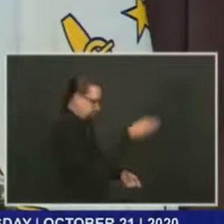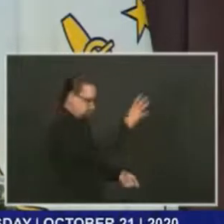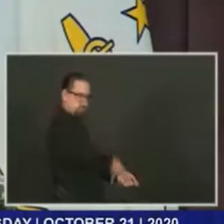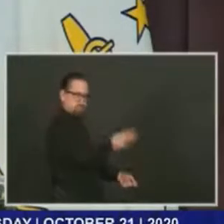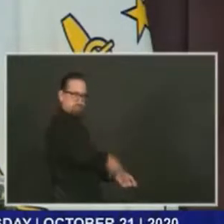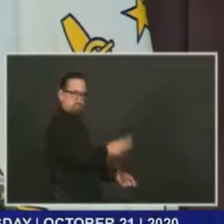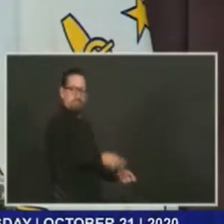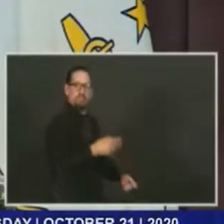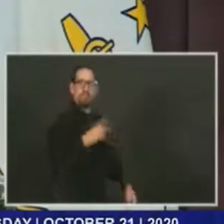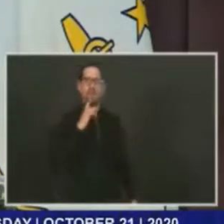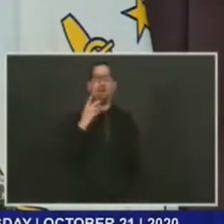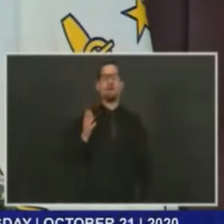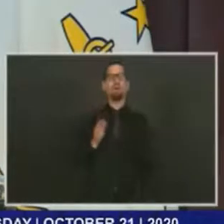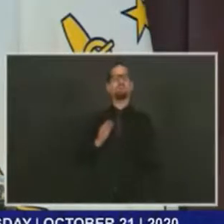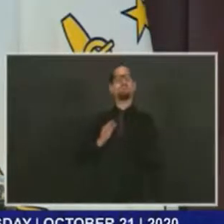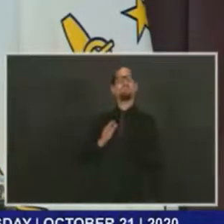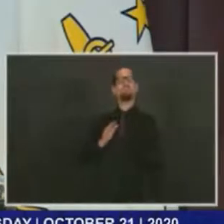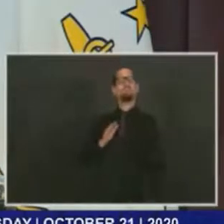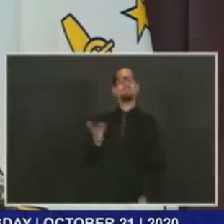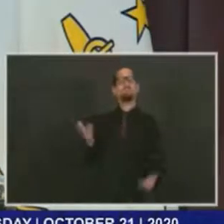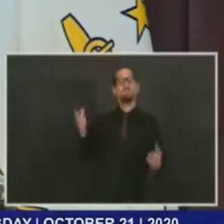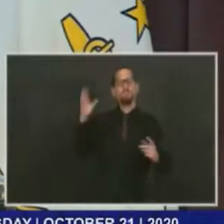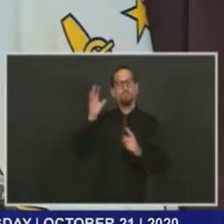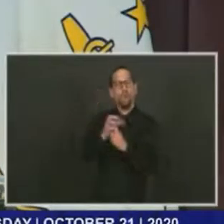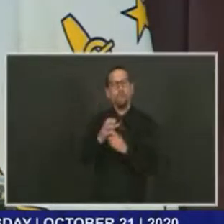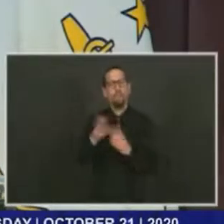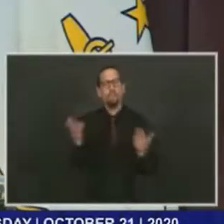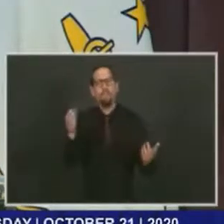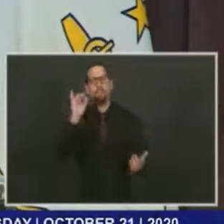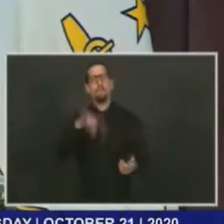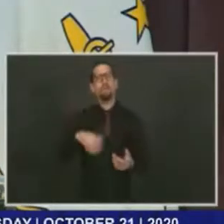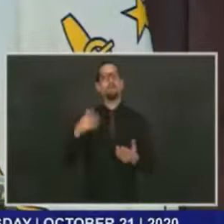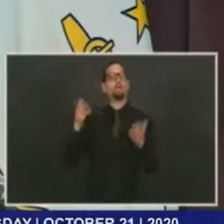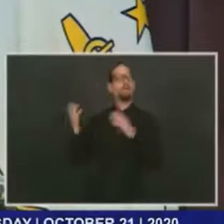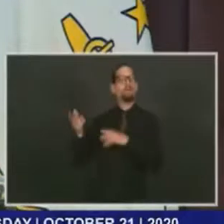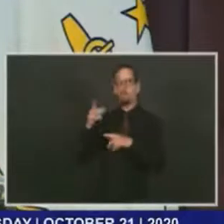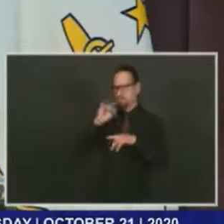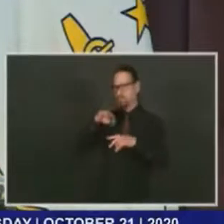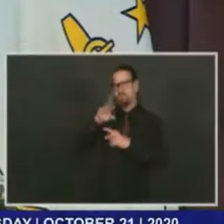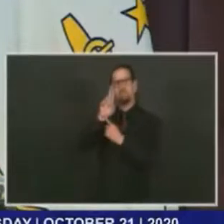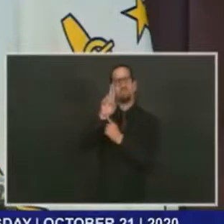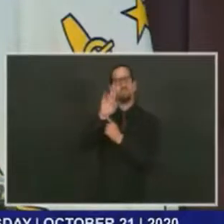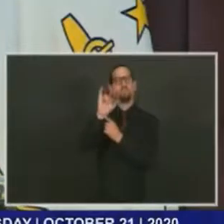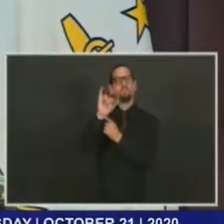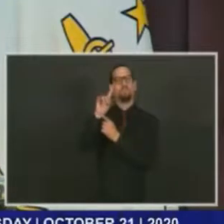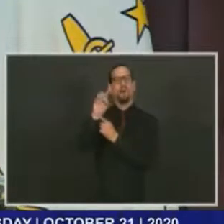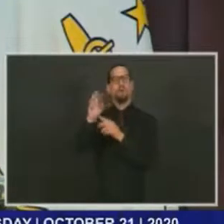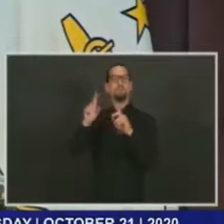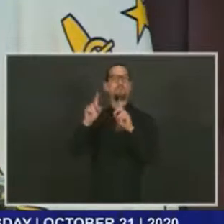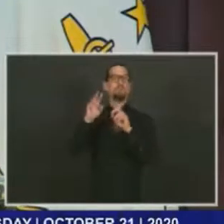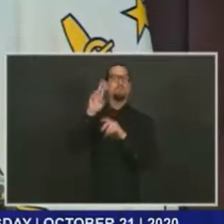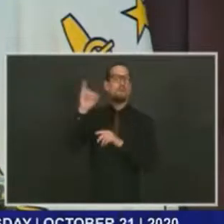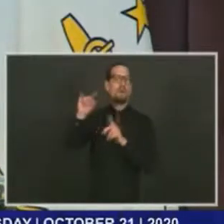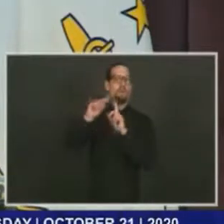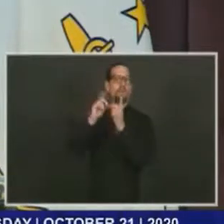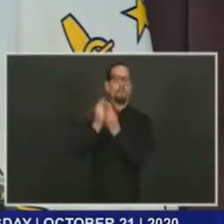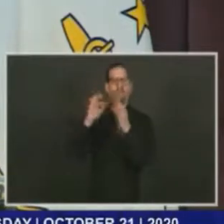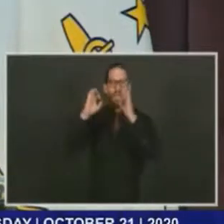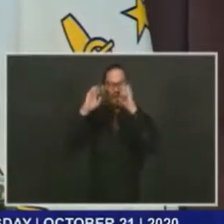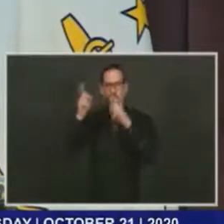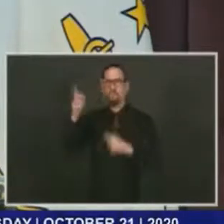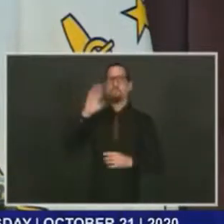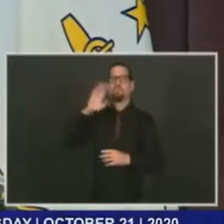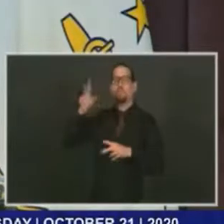creative ideas, and there's gonna be cash prizes. There'll be 3 winners from each